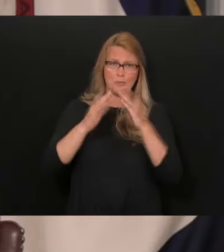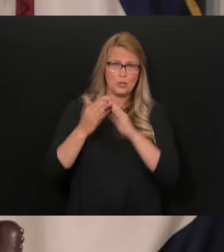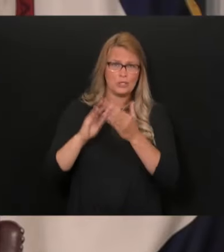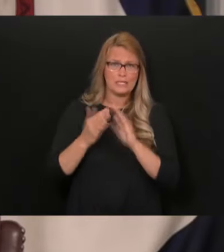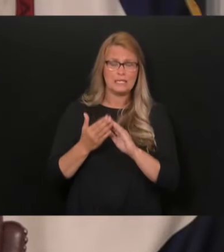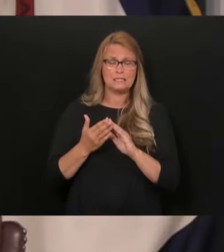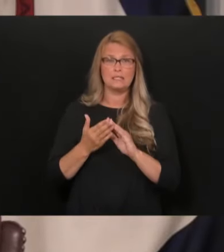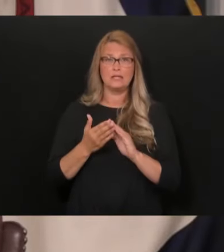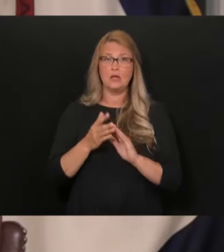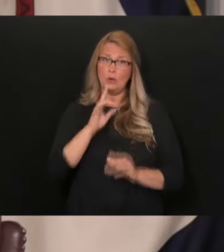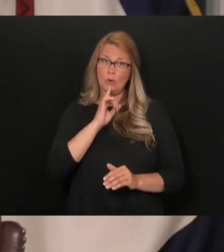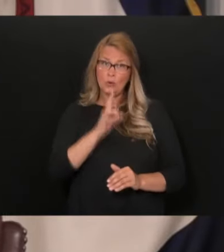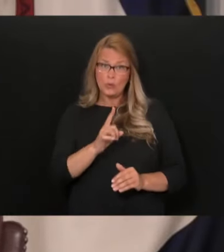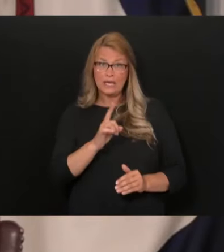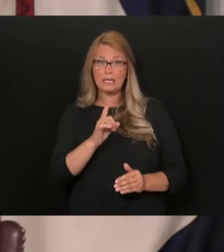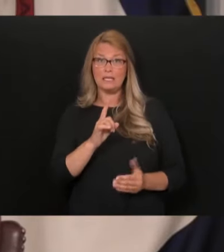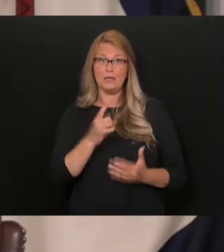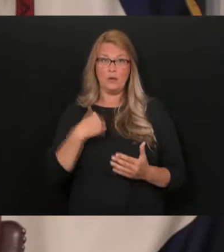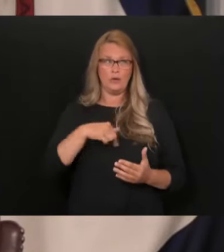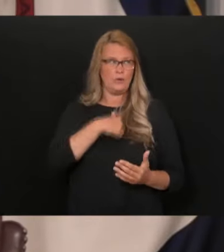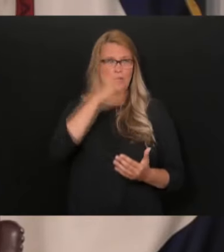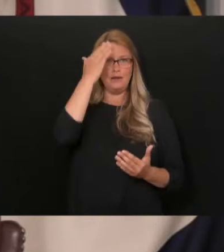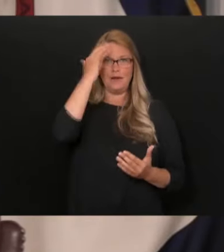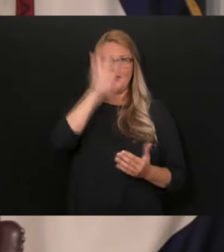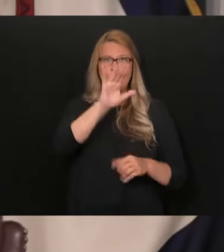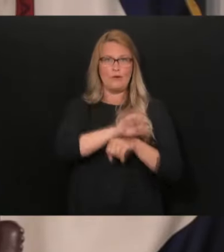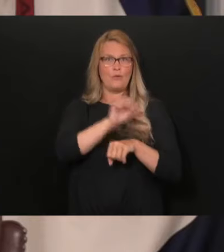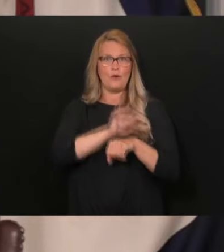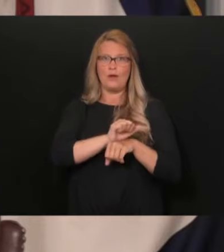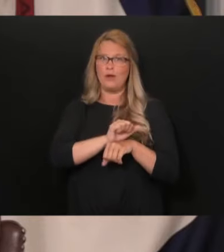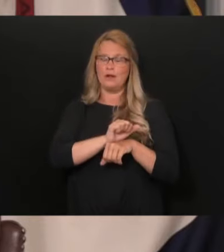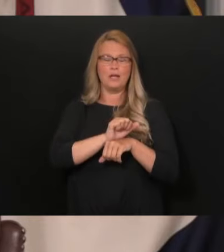gosh knows what they've done is unbelievable.